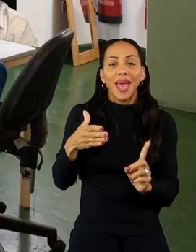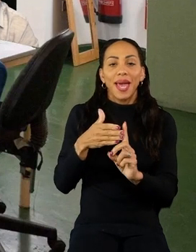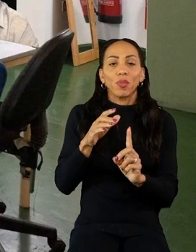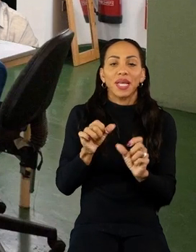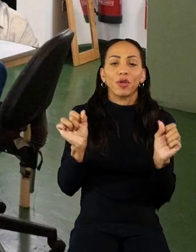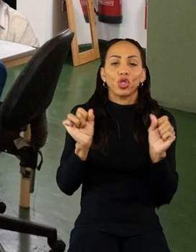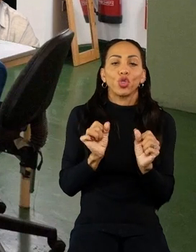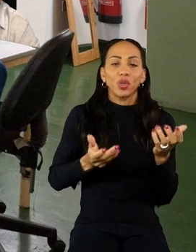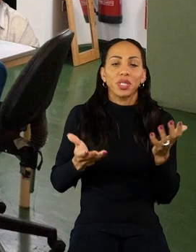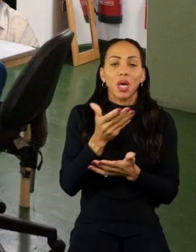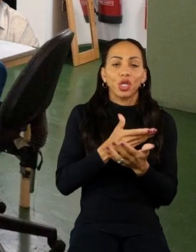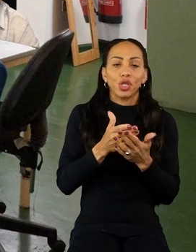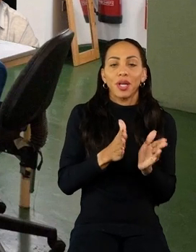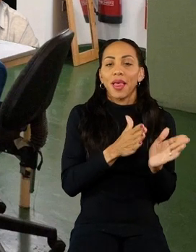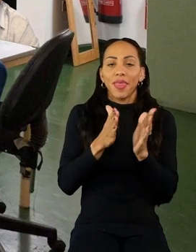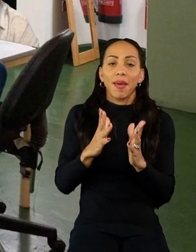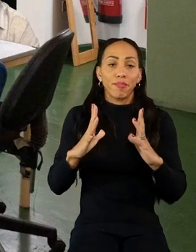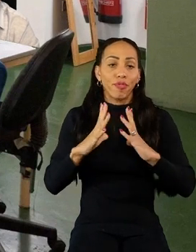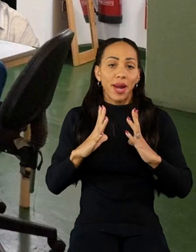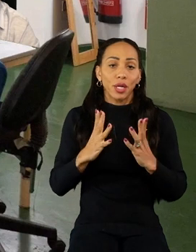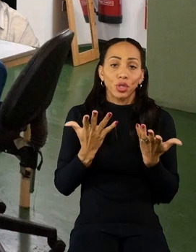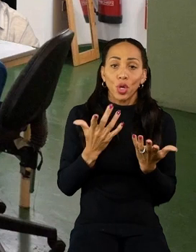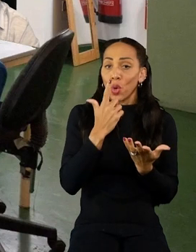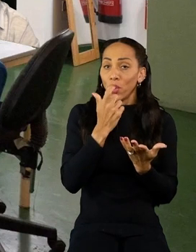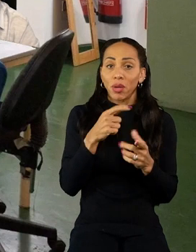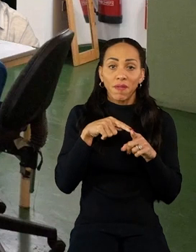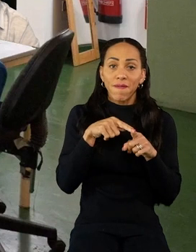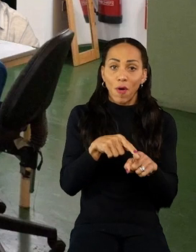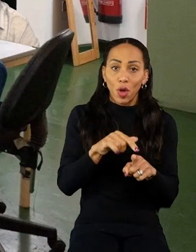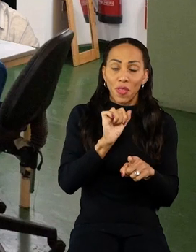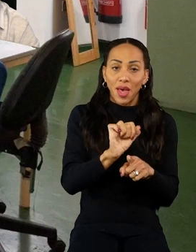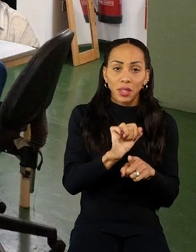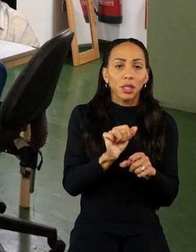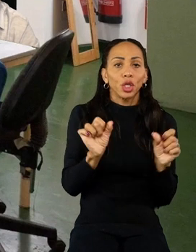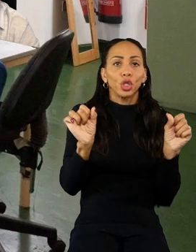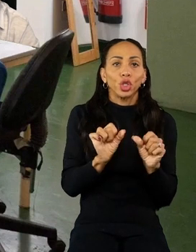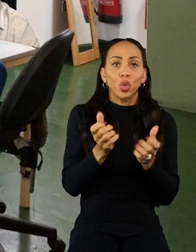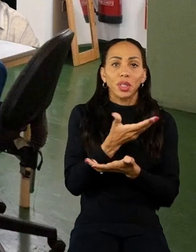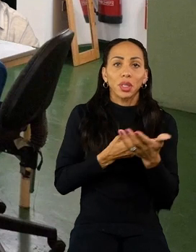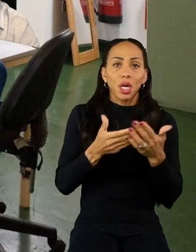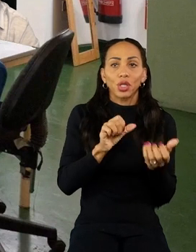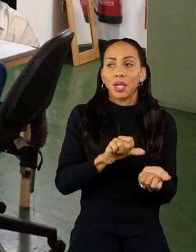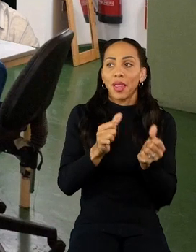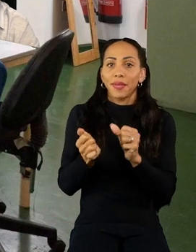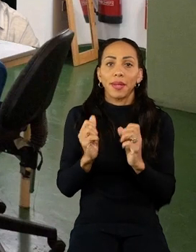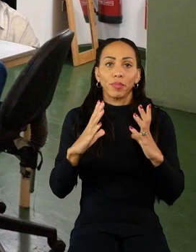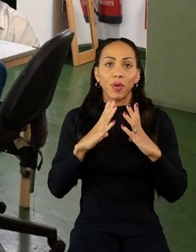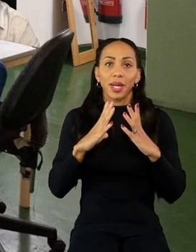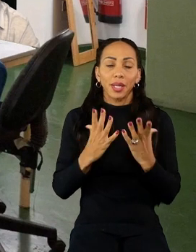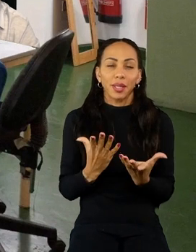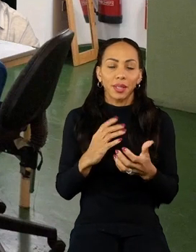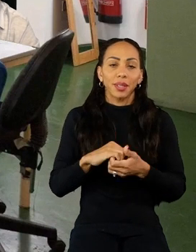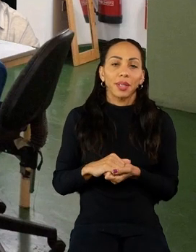if you need to go. In the original plan, we were intending on having a short discussion and then having a break, but I was wondering about it.